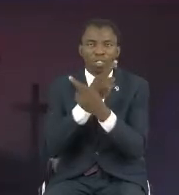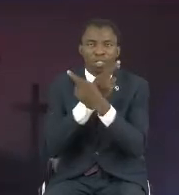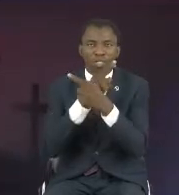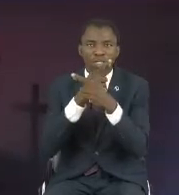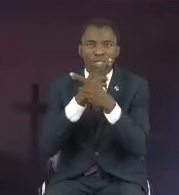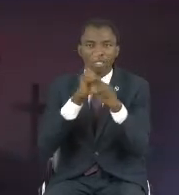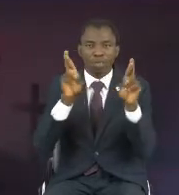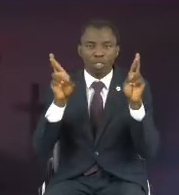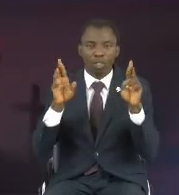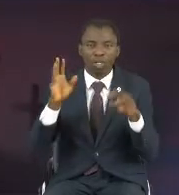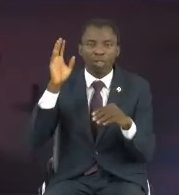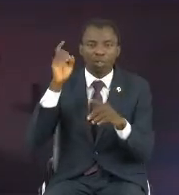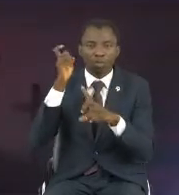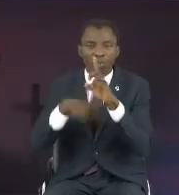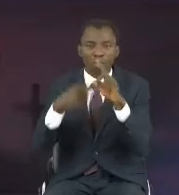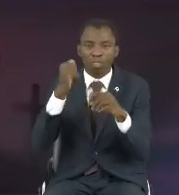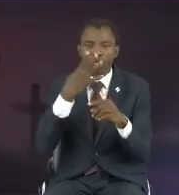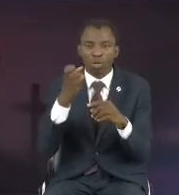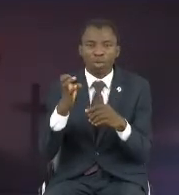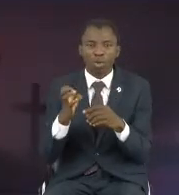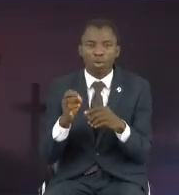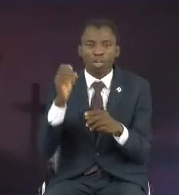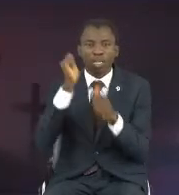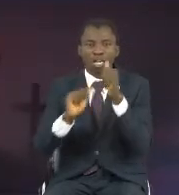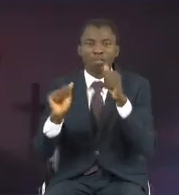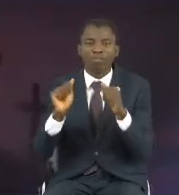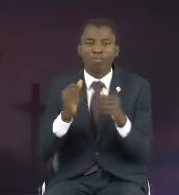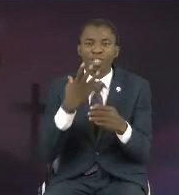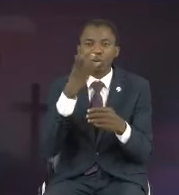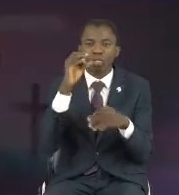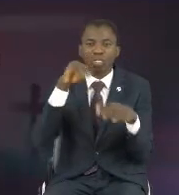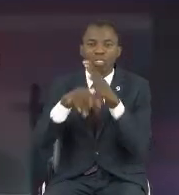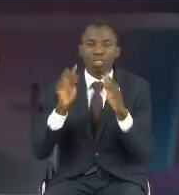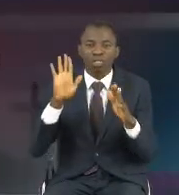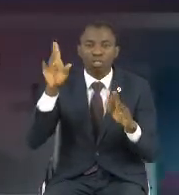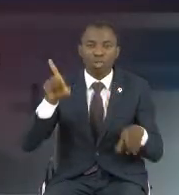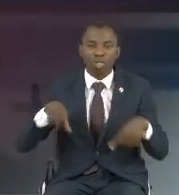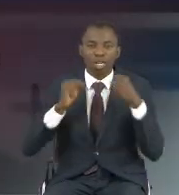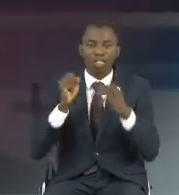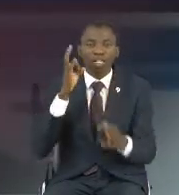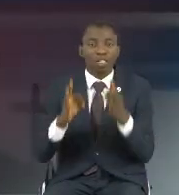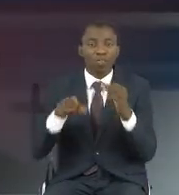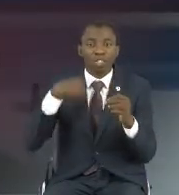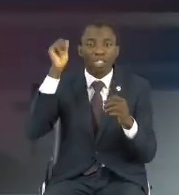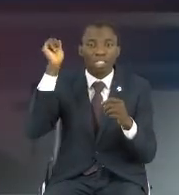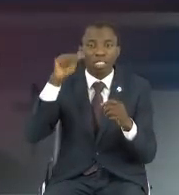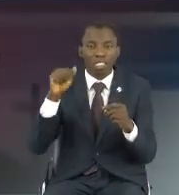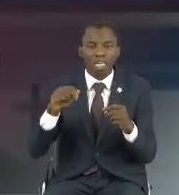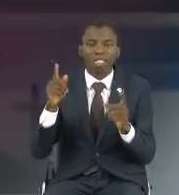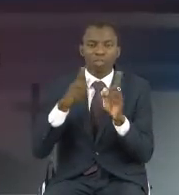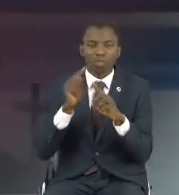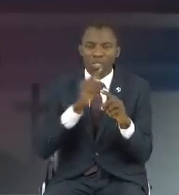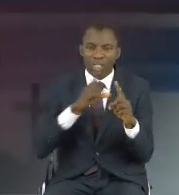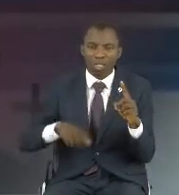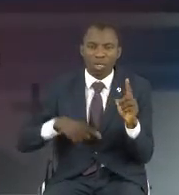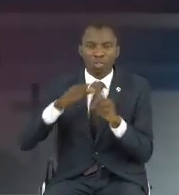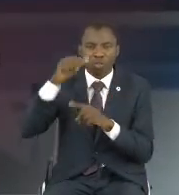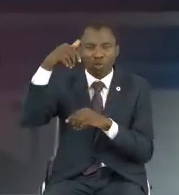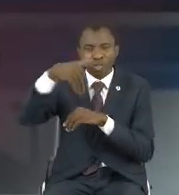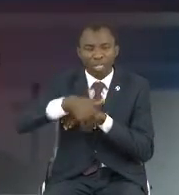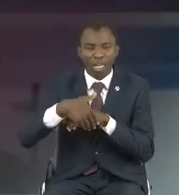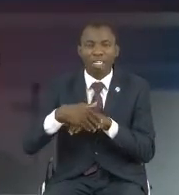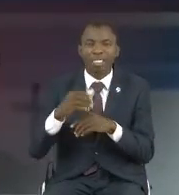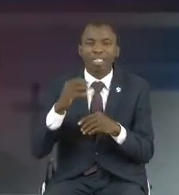curse. Every curse in your life, if you say yes to the Lord tonight, every curse in your